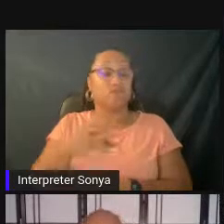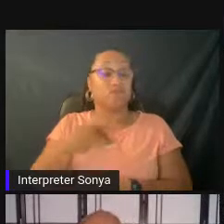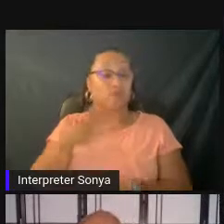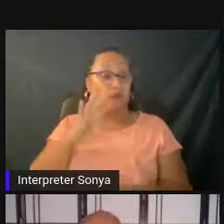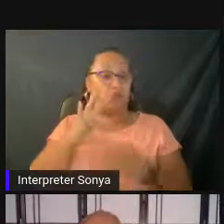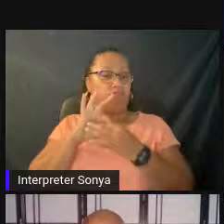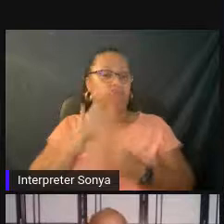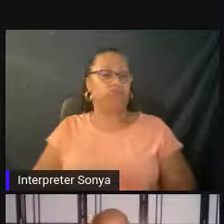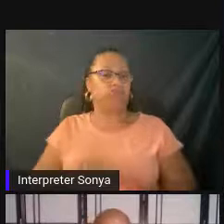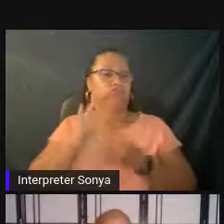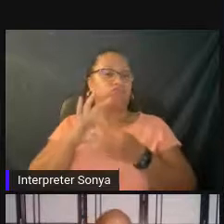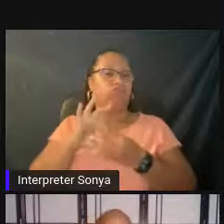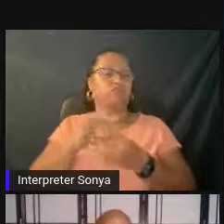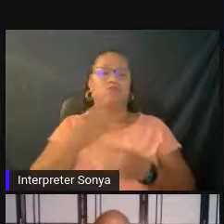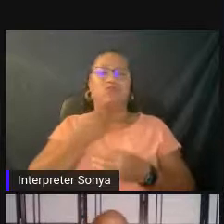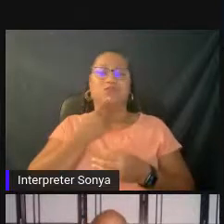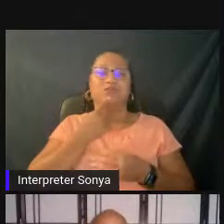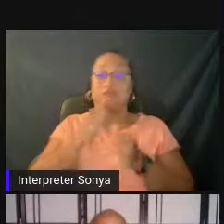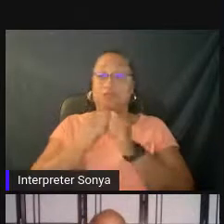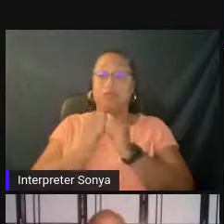us say together,